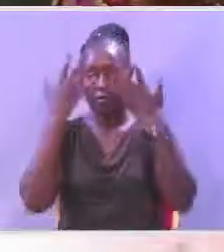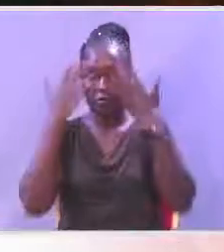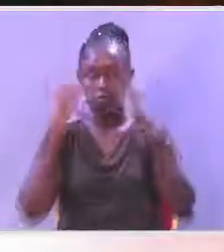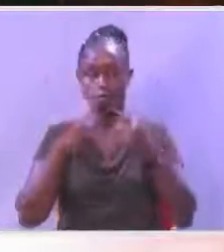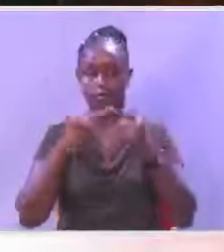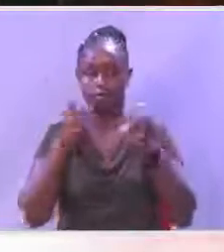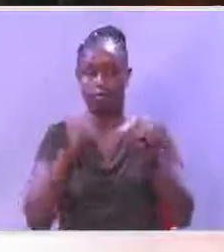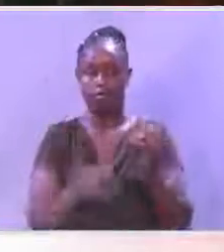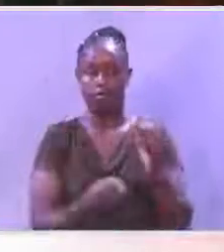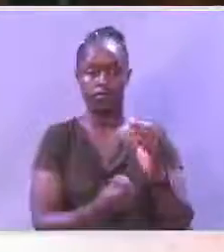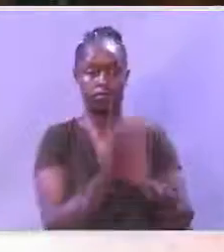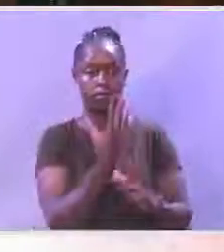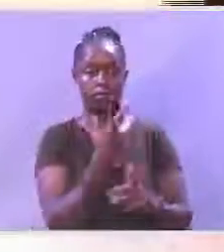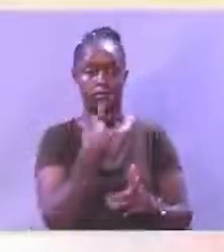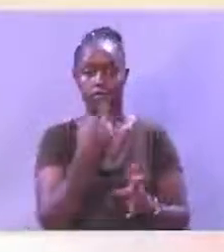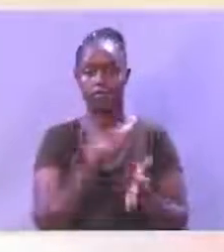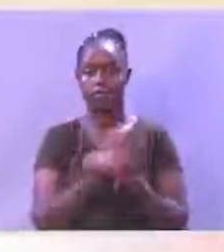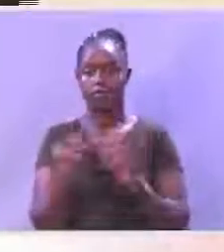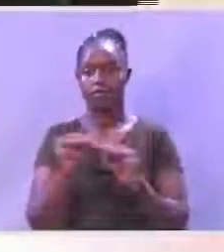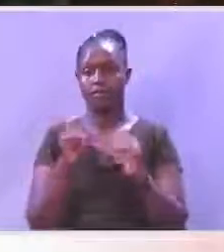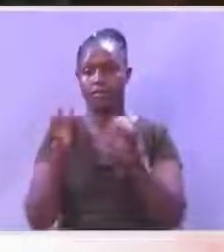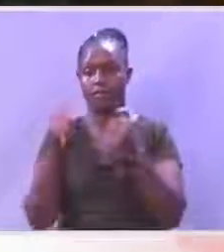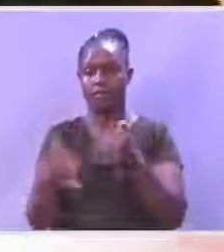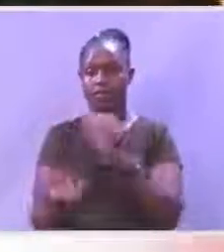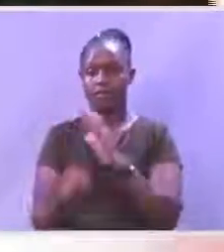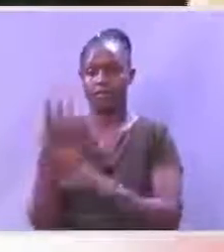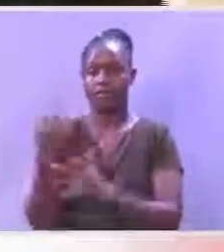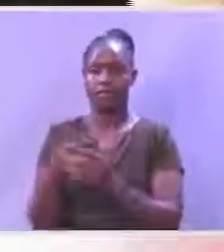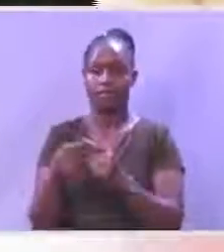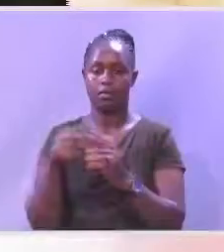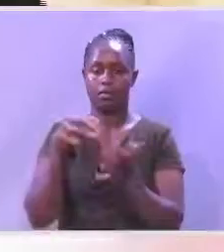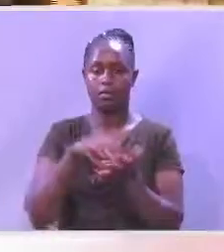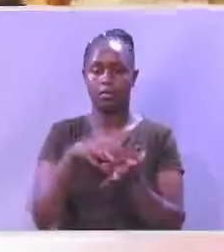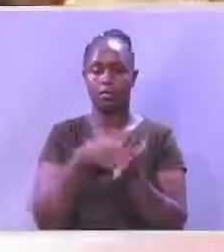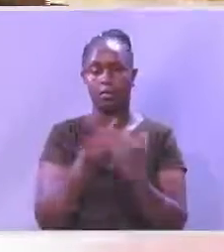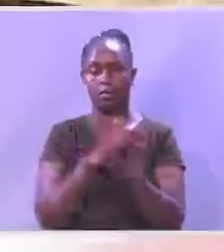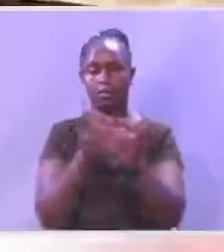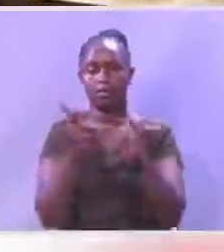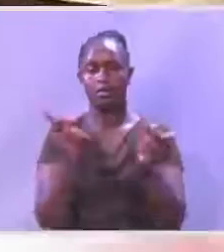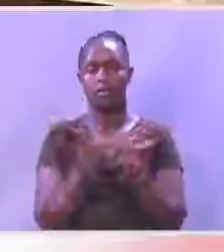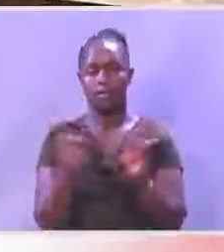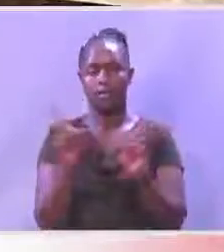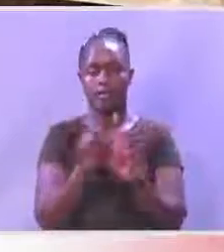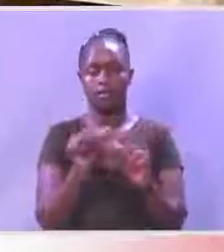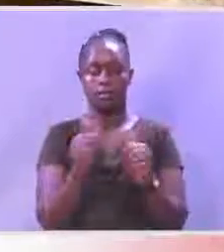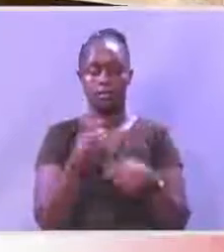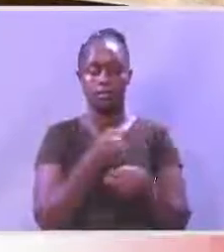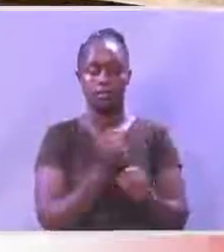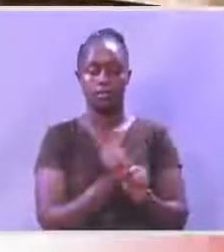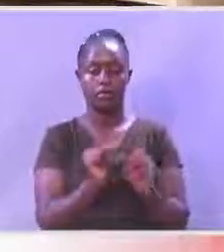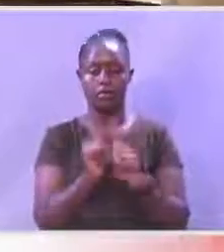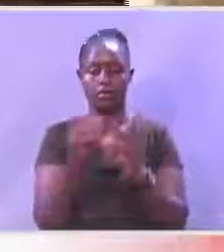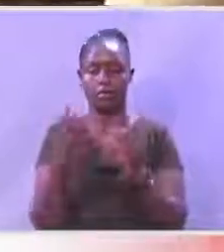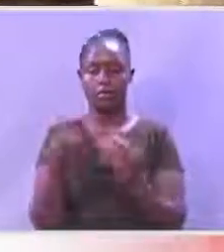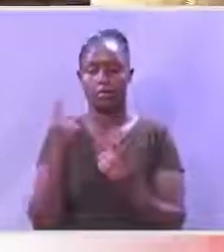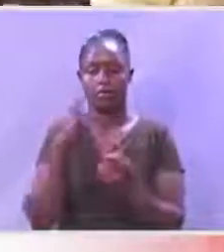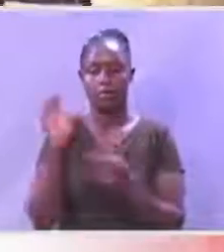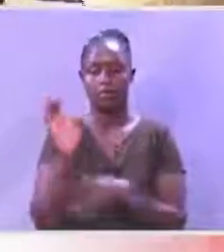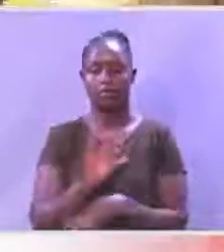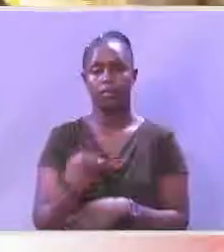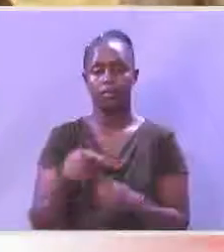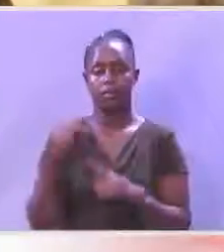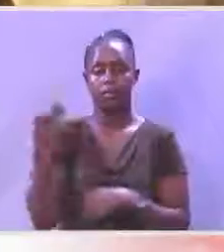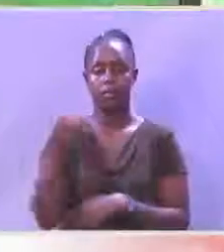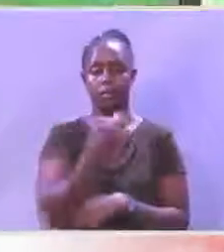new branch. The management says that the new branch is well positioned with space well partitioned, making it easier for customers to maneuver